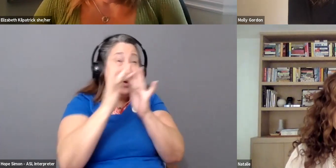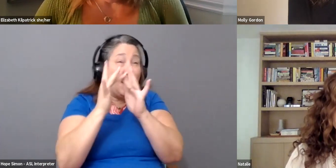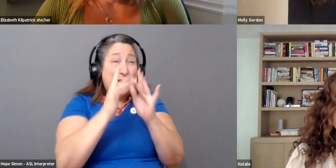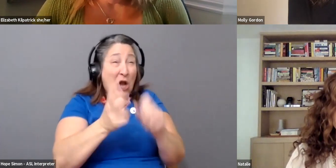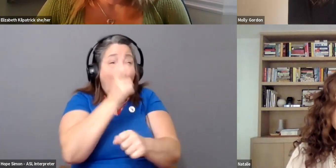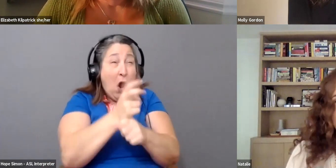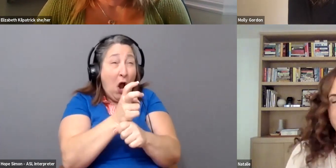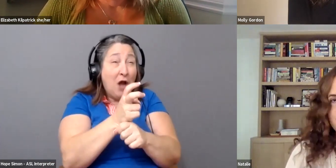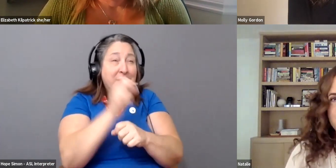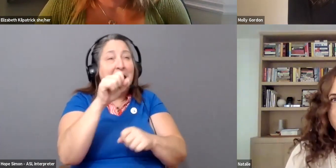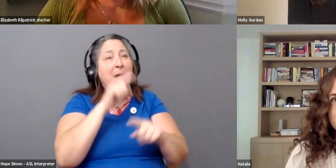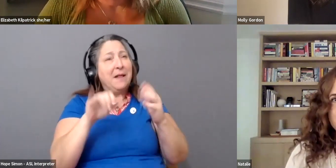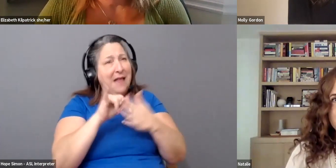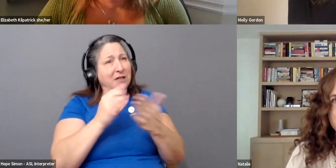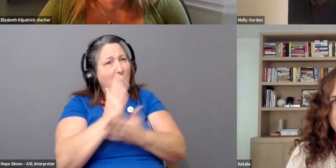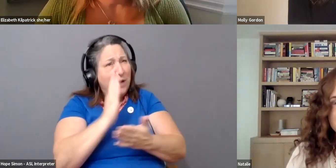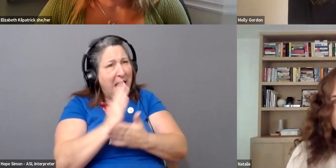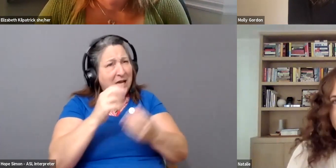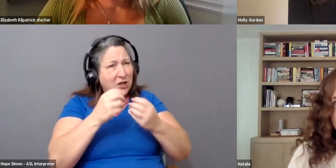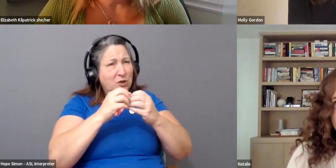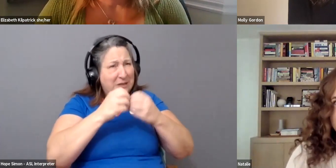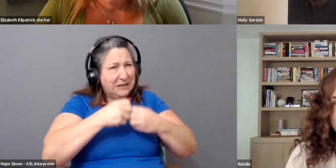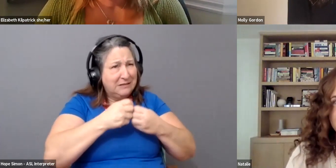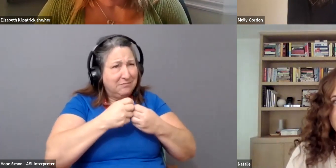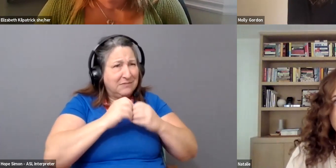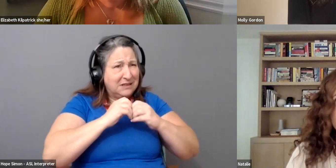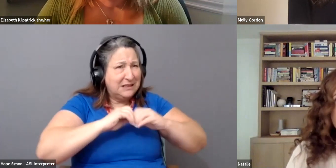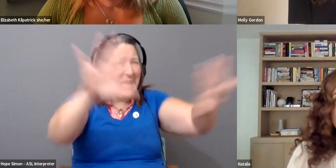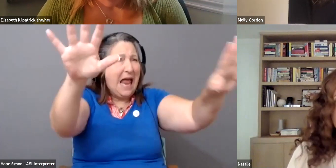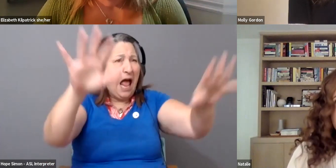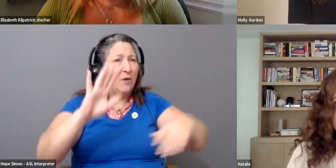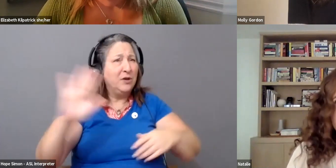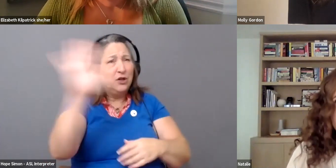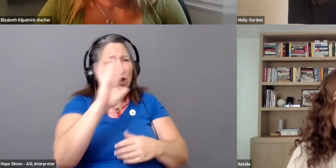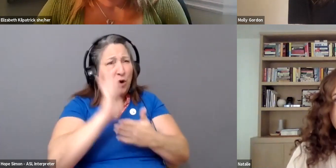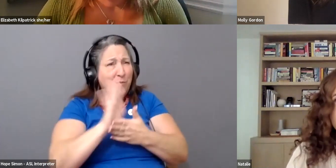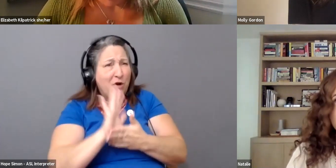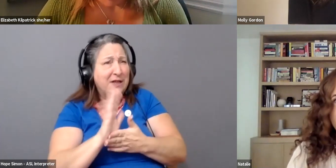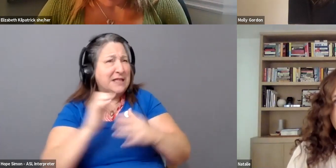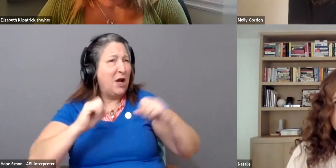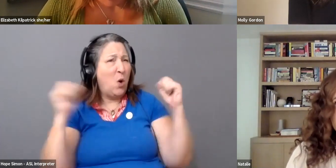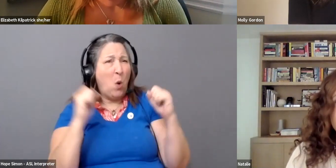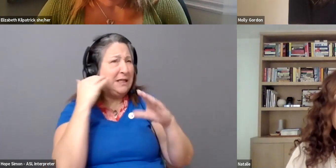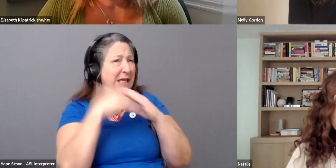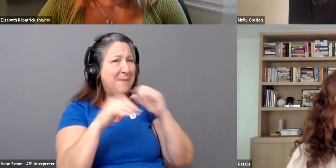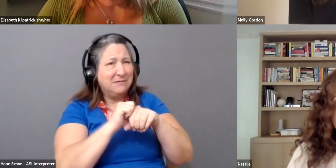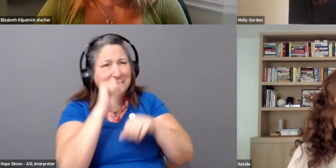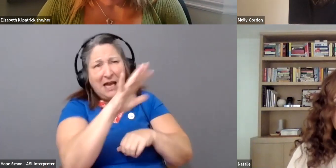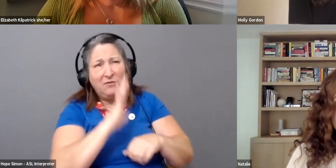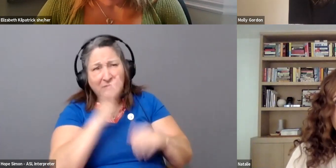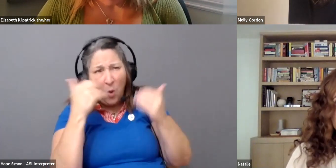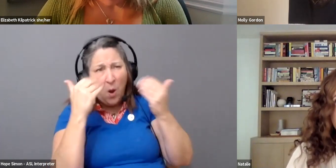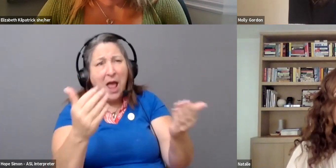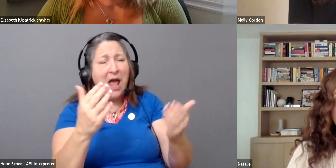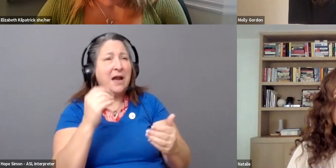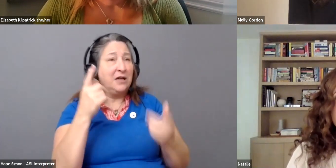I think it's okay to send out your material, and it's okay to like cold email someone, and it's okay to try and put your